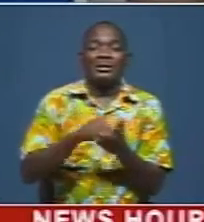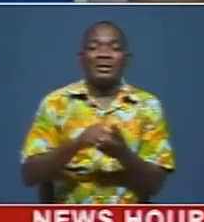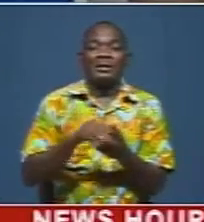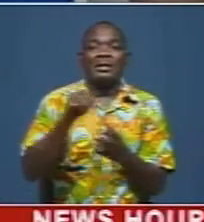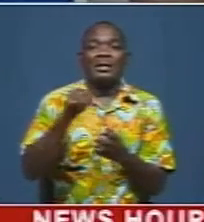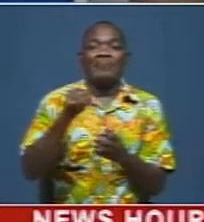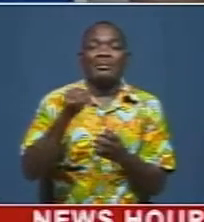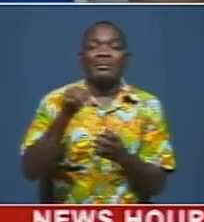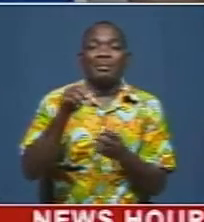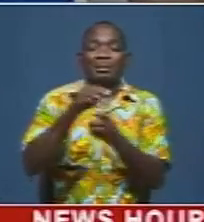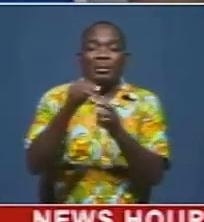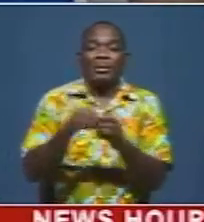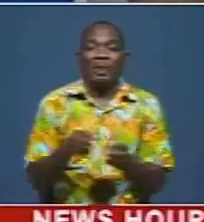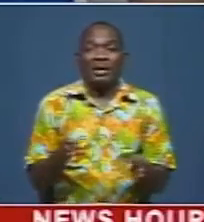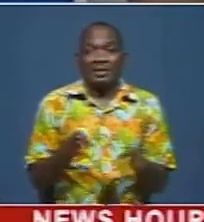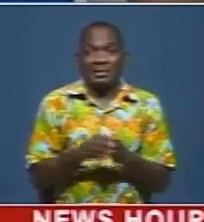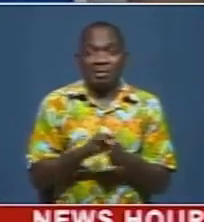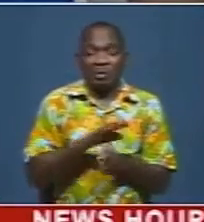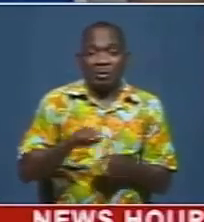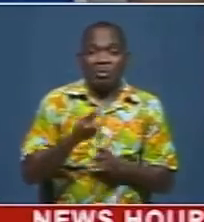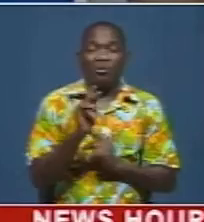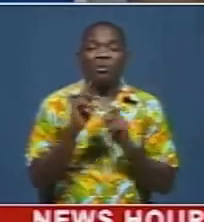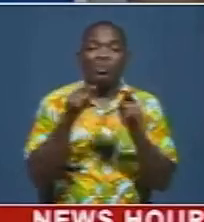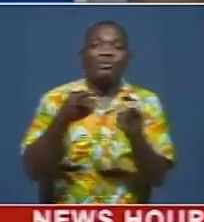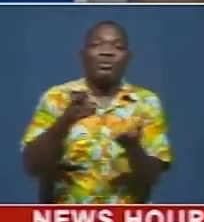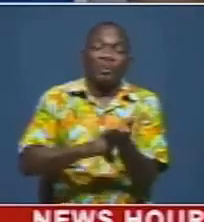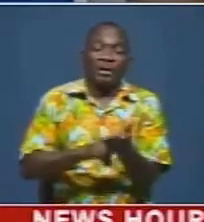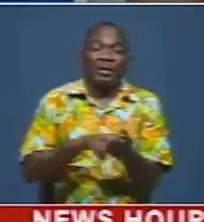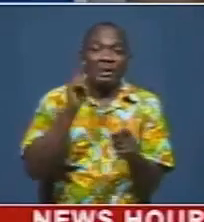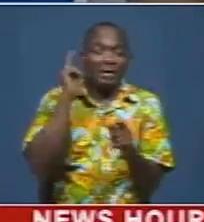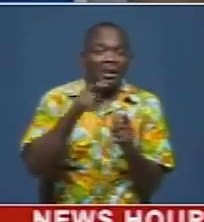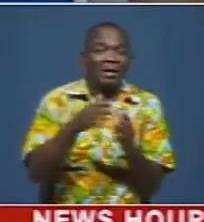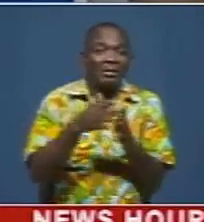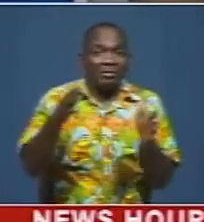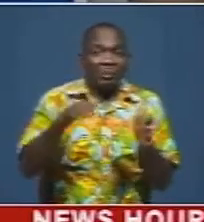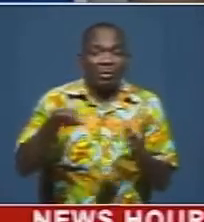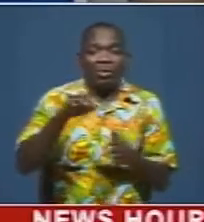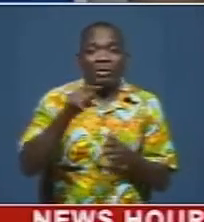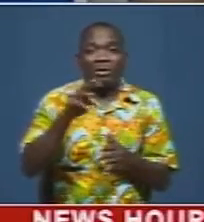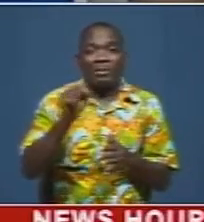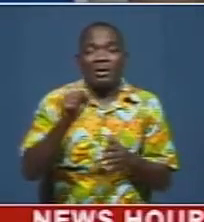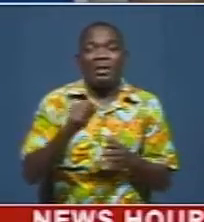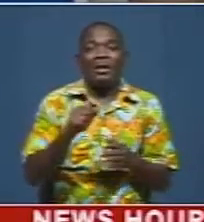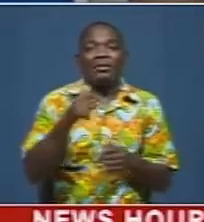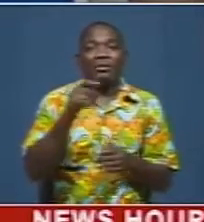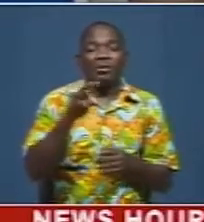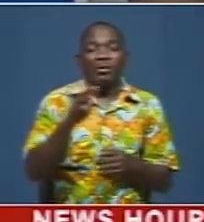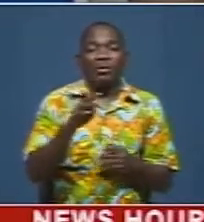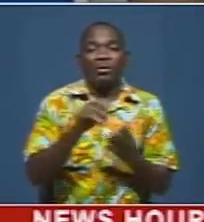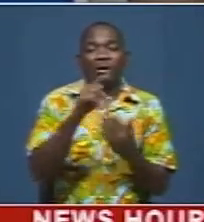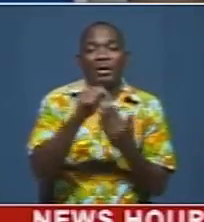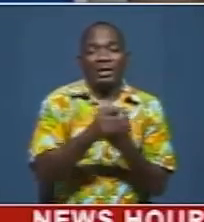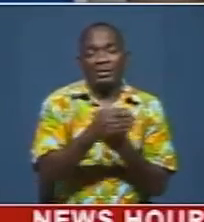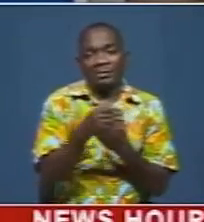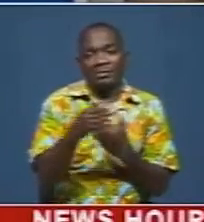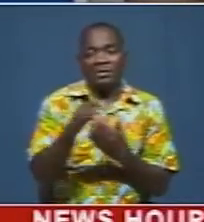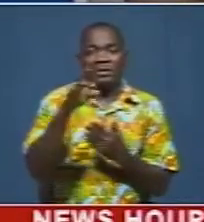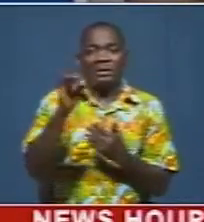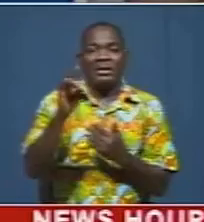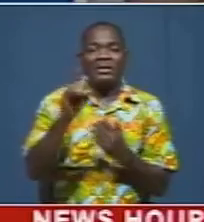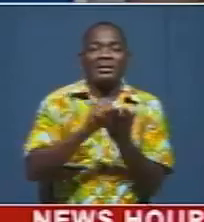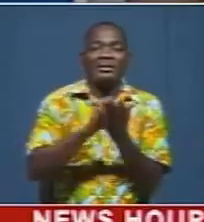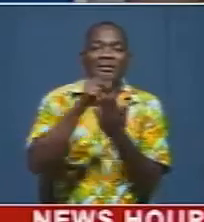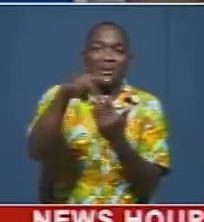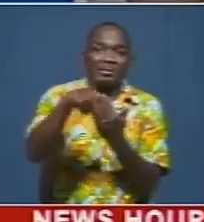Assembly at Community 4. The exercise will be extended to the whole of Tema from 24th August to 8th